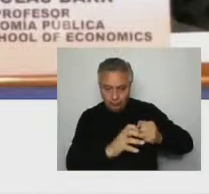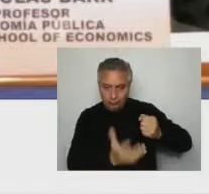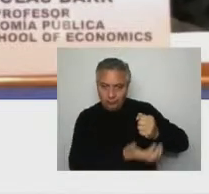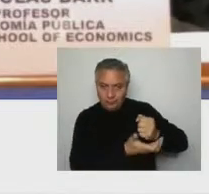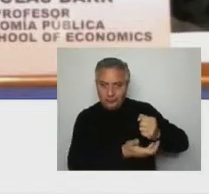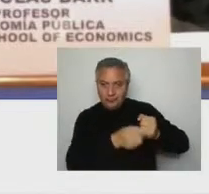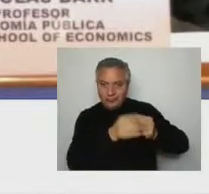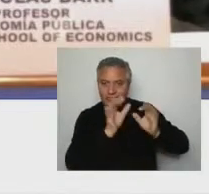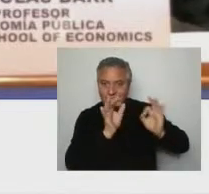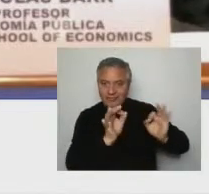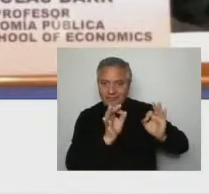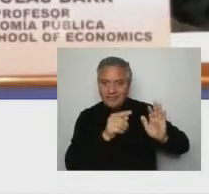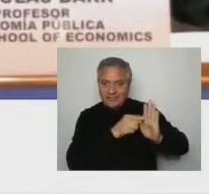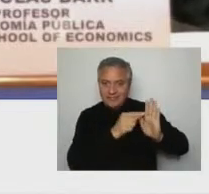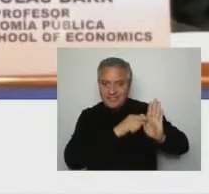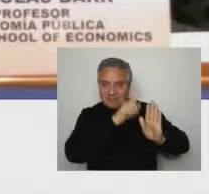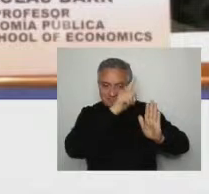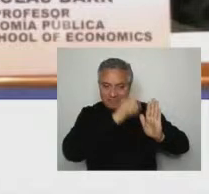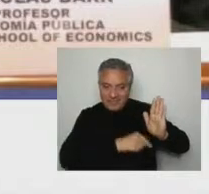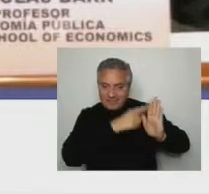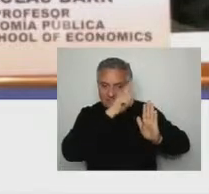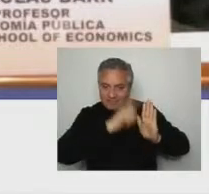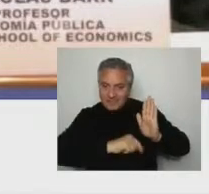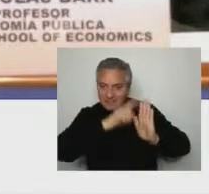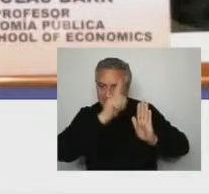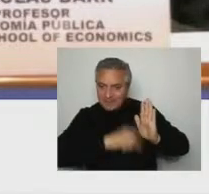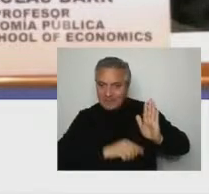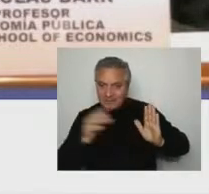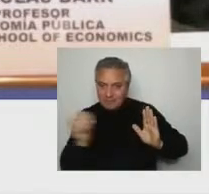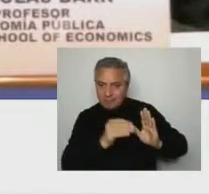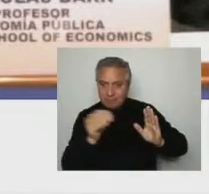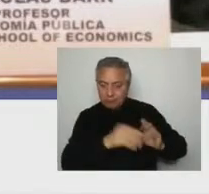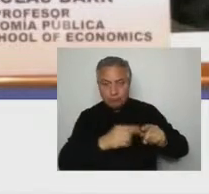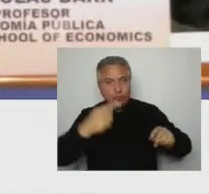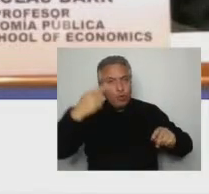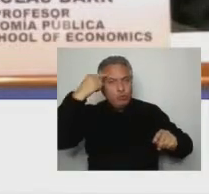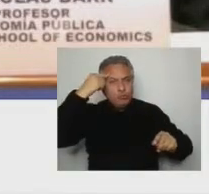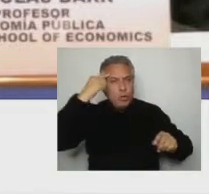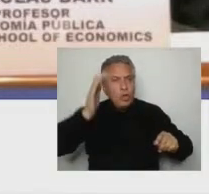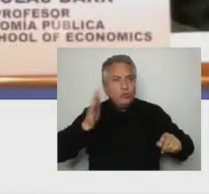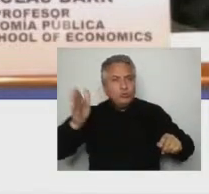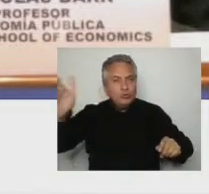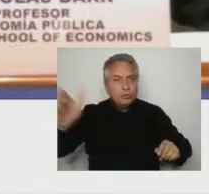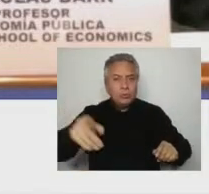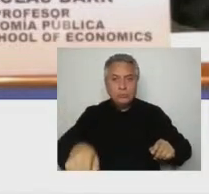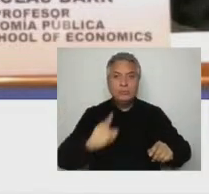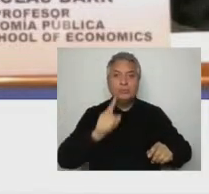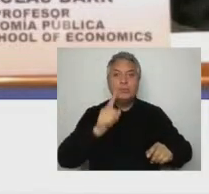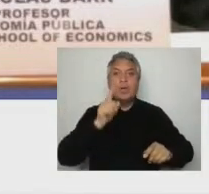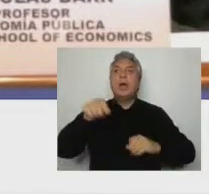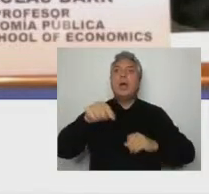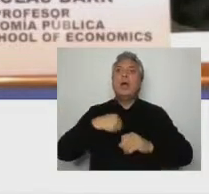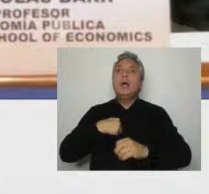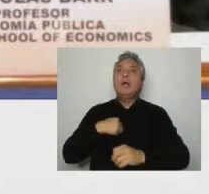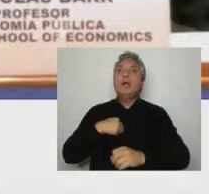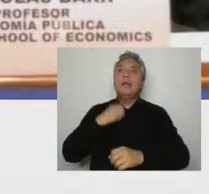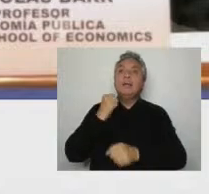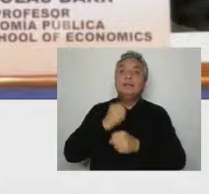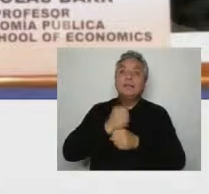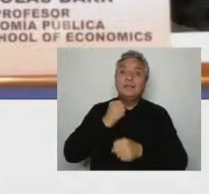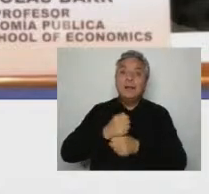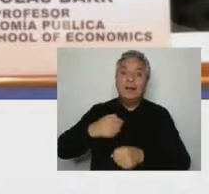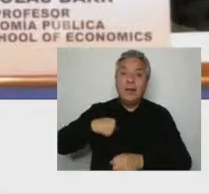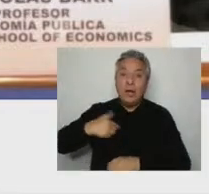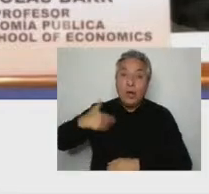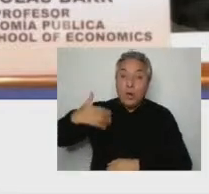today, the target will be the year in which that worker will reach state pension age in the UK. So